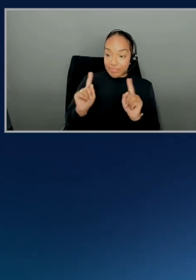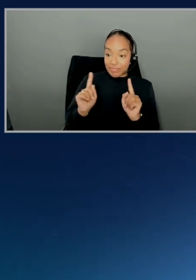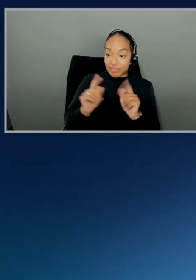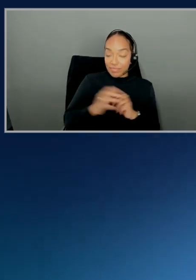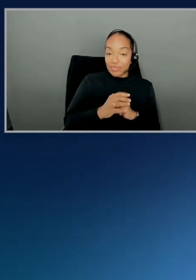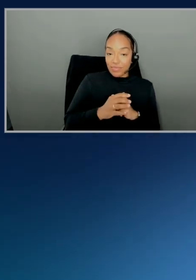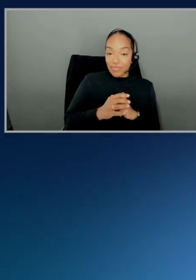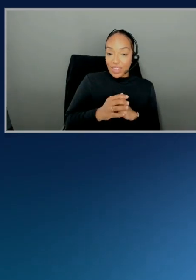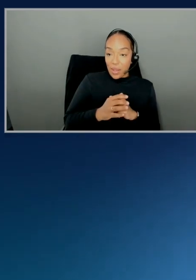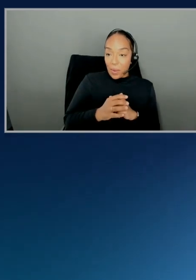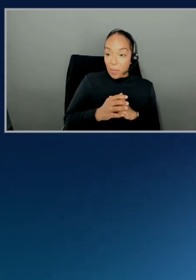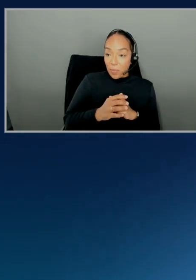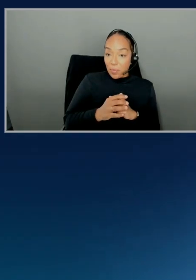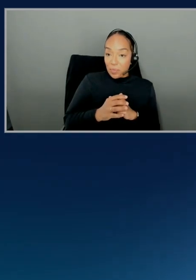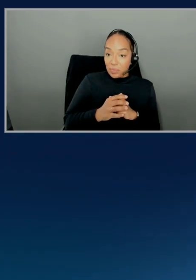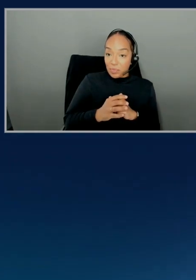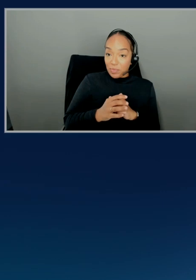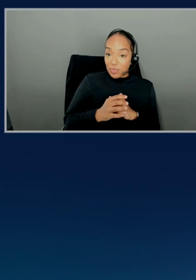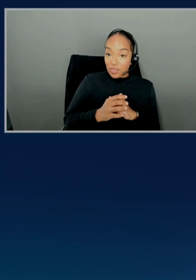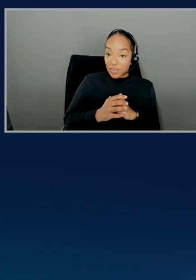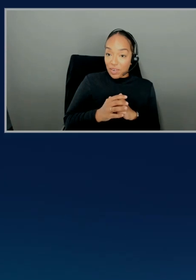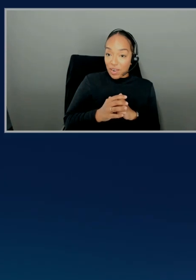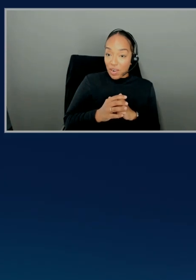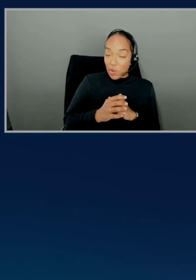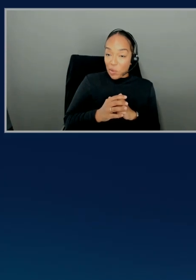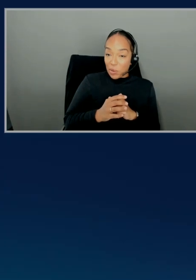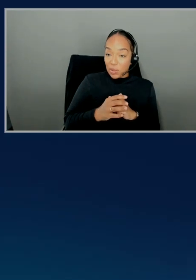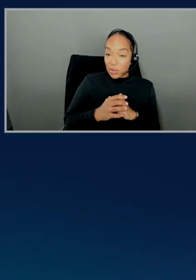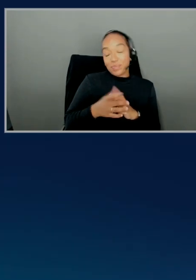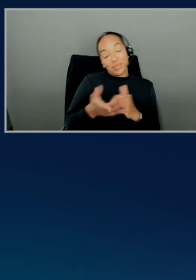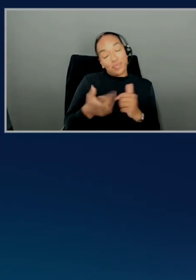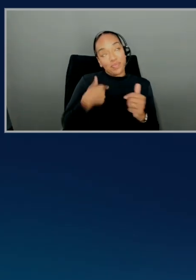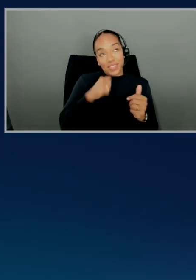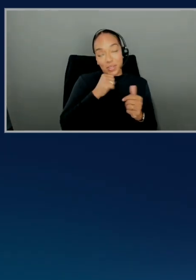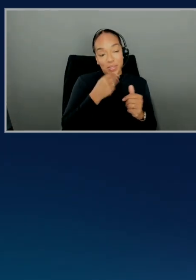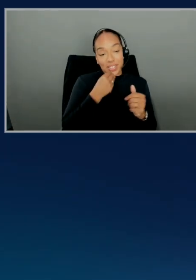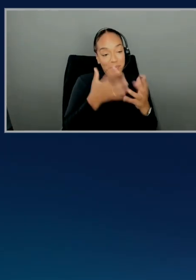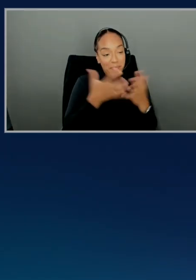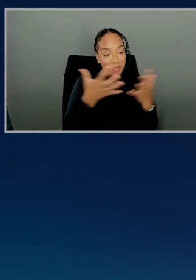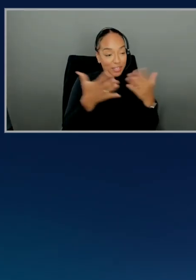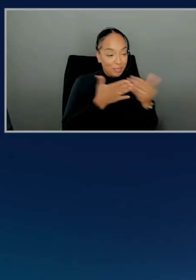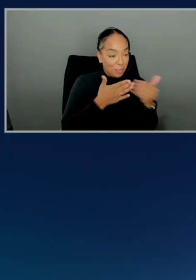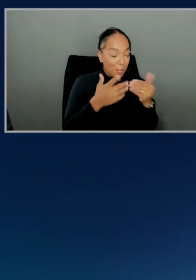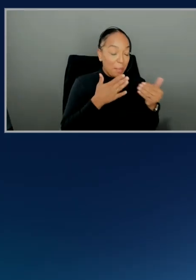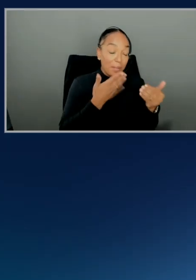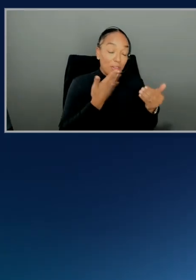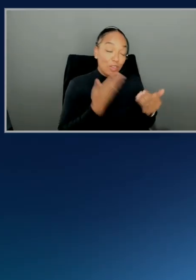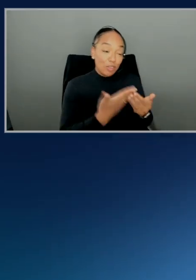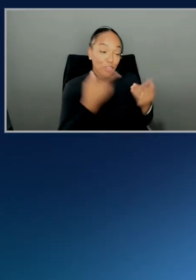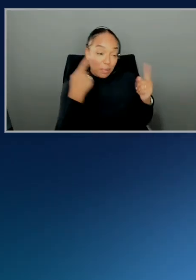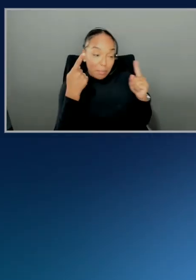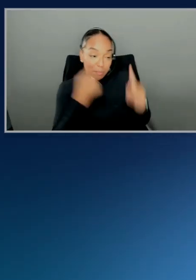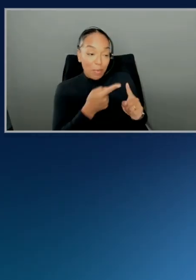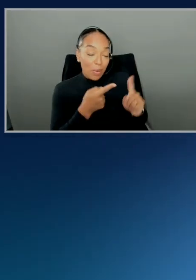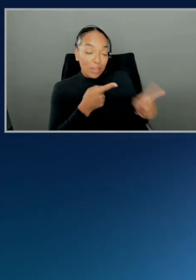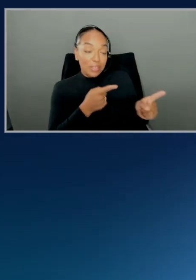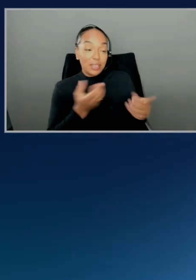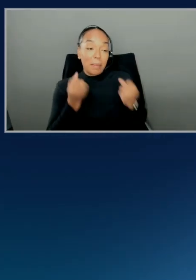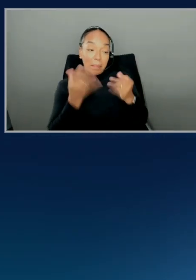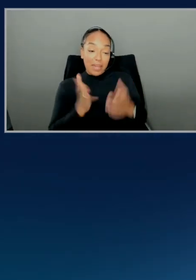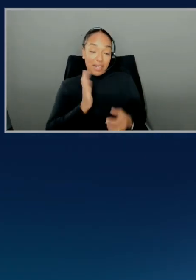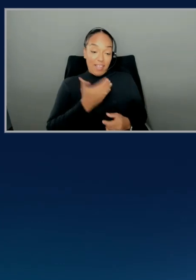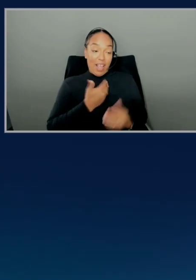Adrian. Hey, I don't eat much of anything anyway, but you actually bring up a really good point because many of our peers